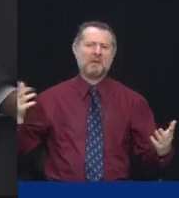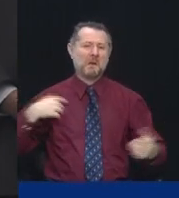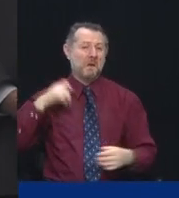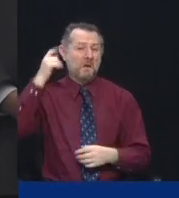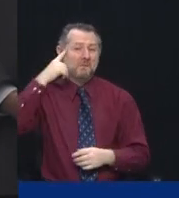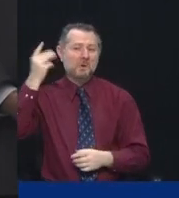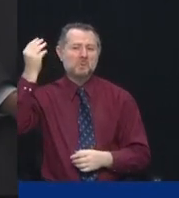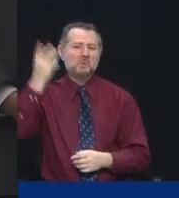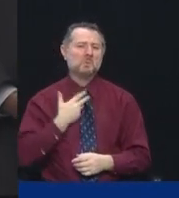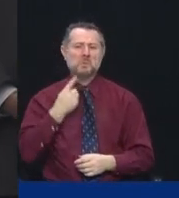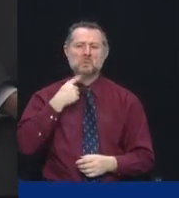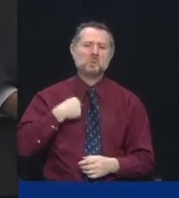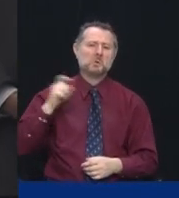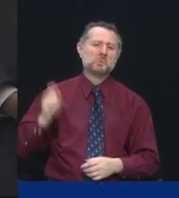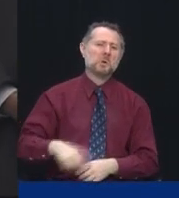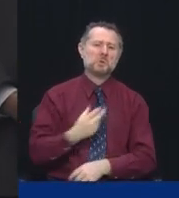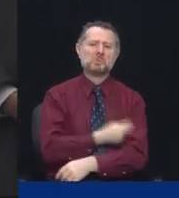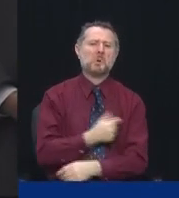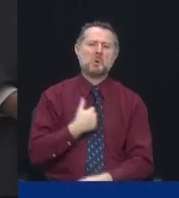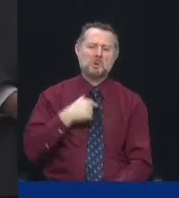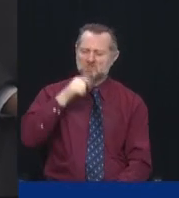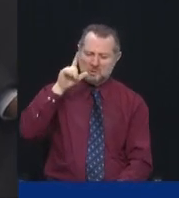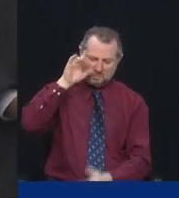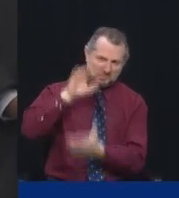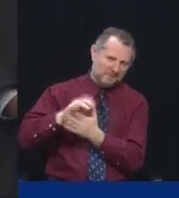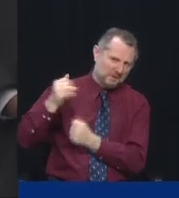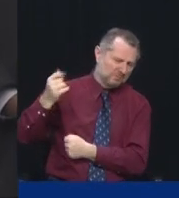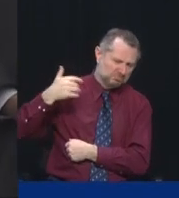the vaccine. You know what? I don't believe government.